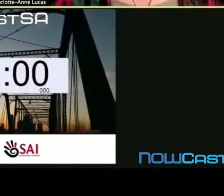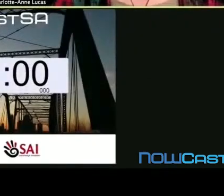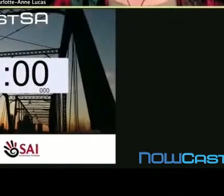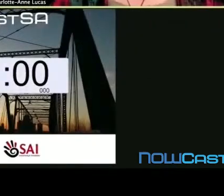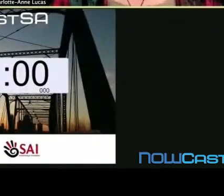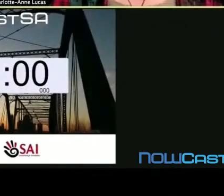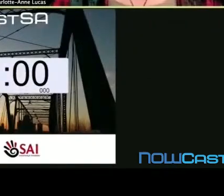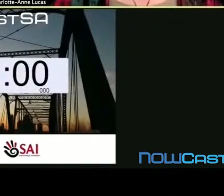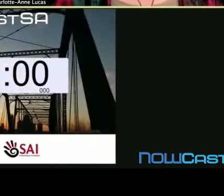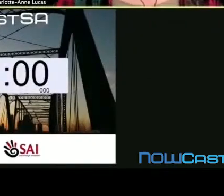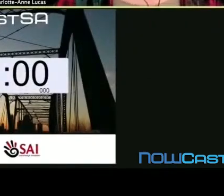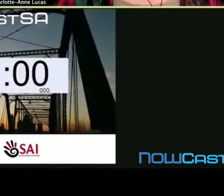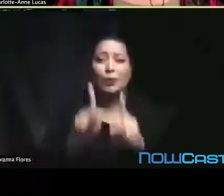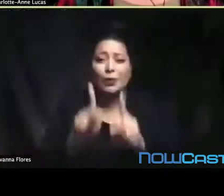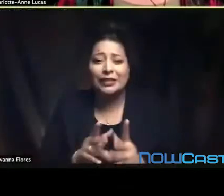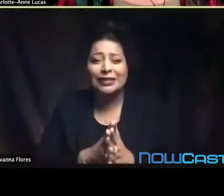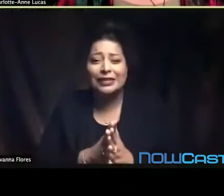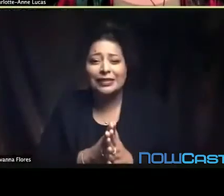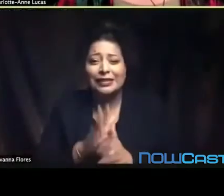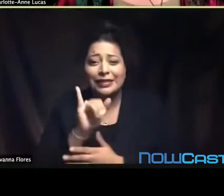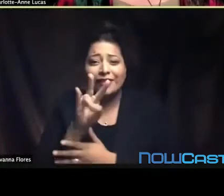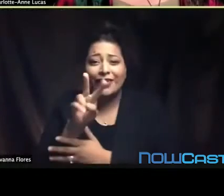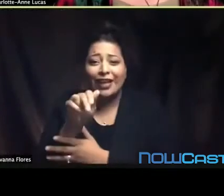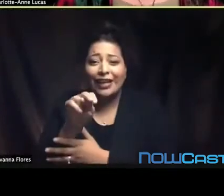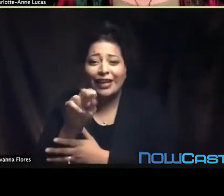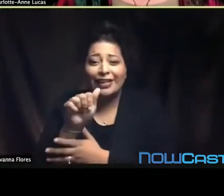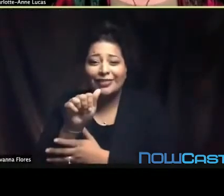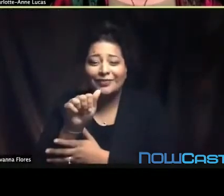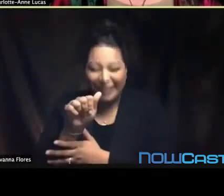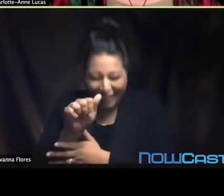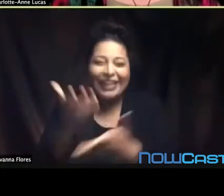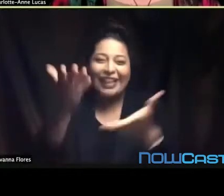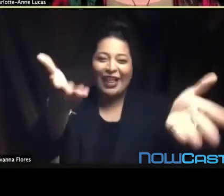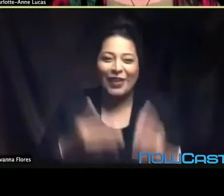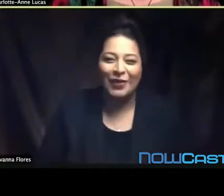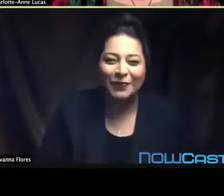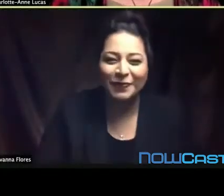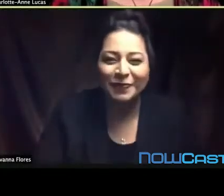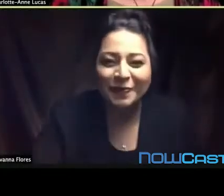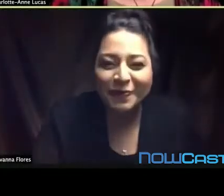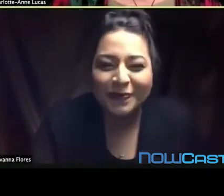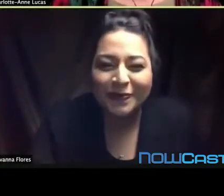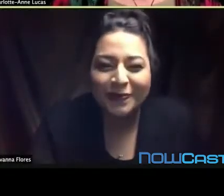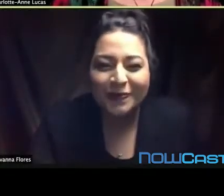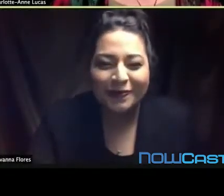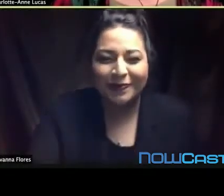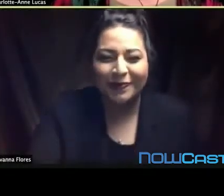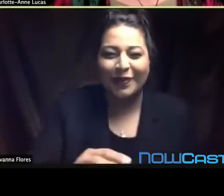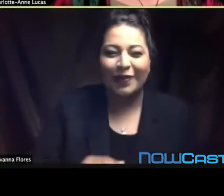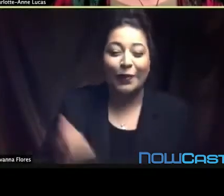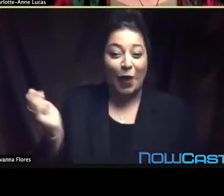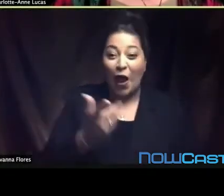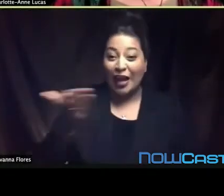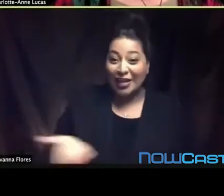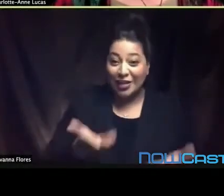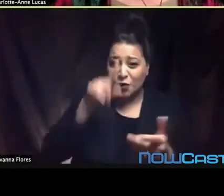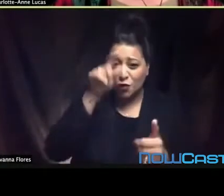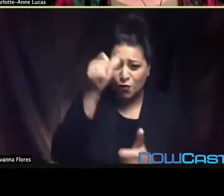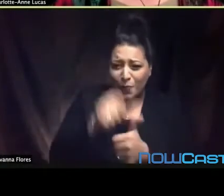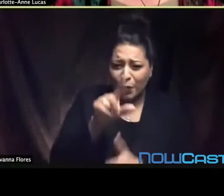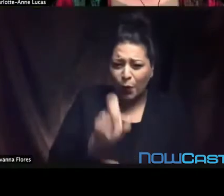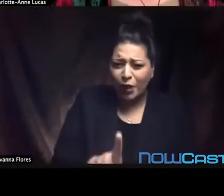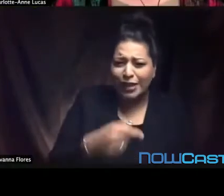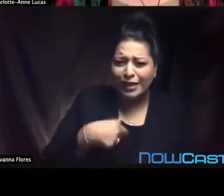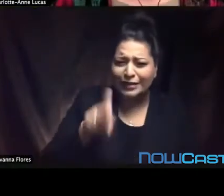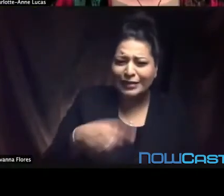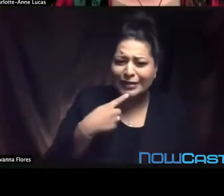clock. And Ivana, there we go. We're all here. Okay. Now, do you remember the question or should I repeat